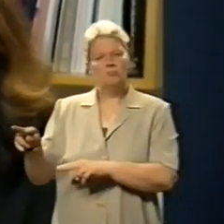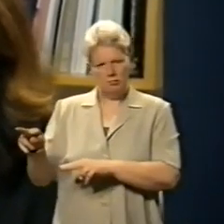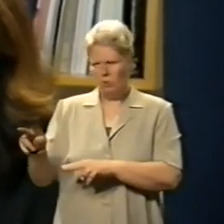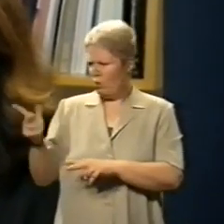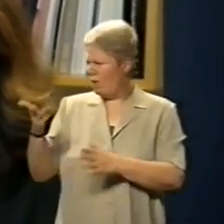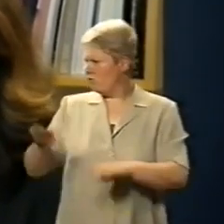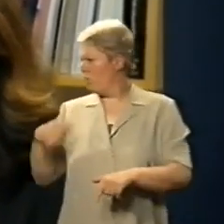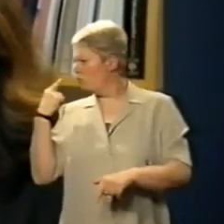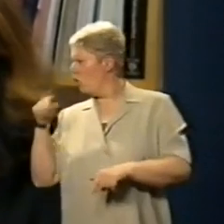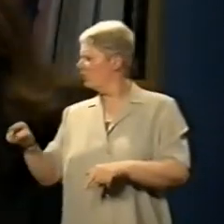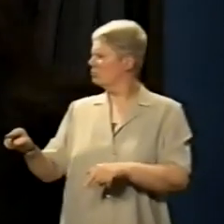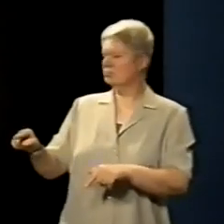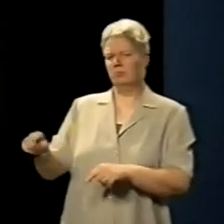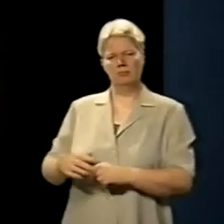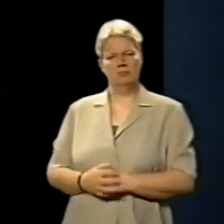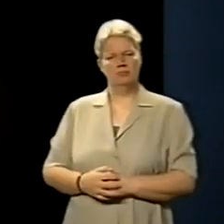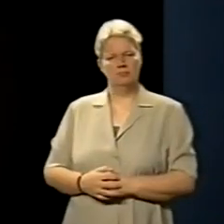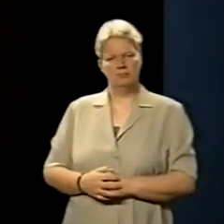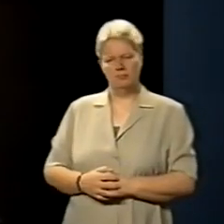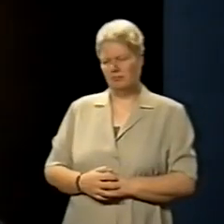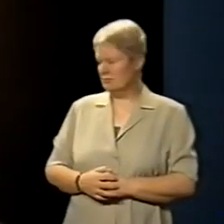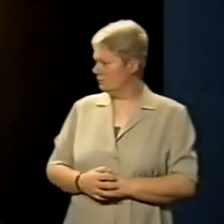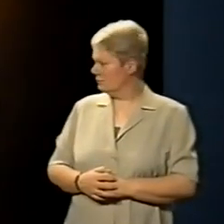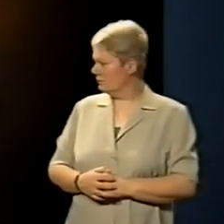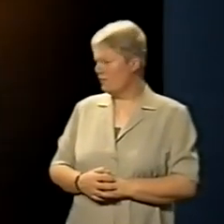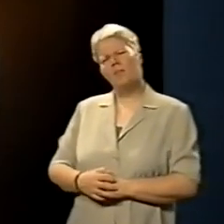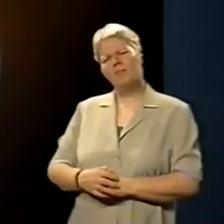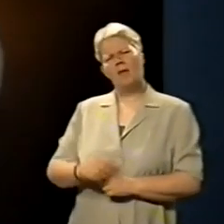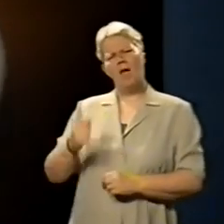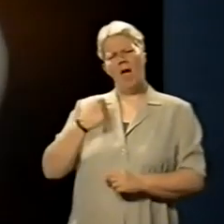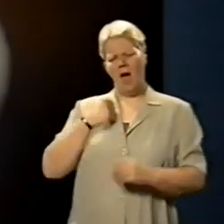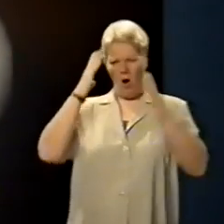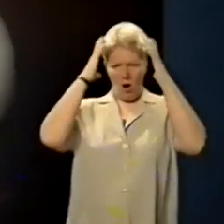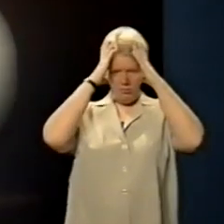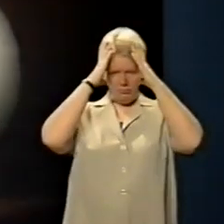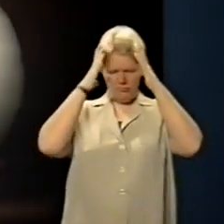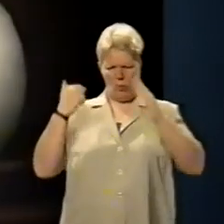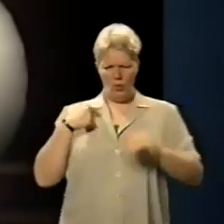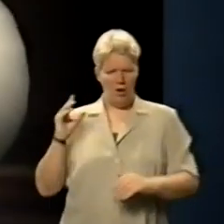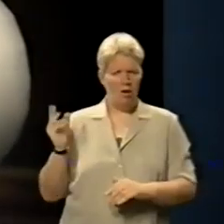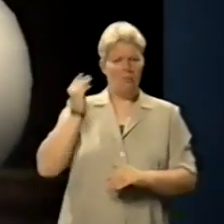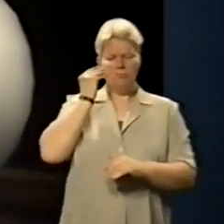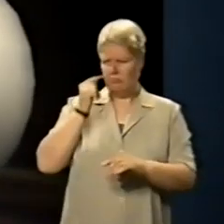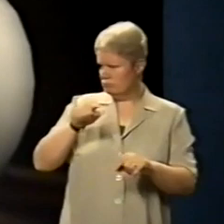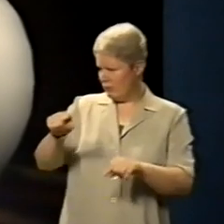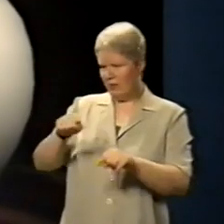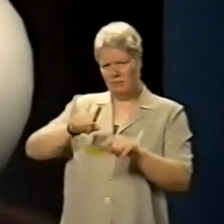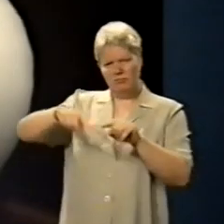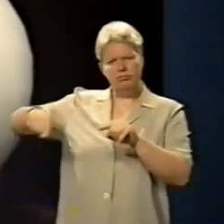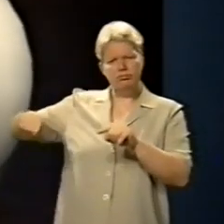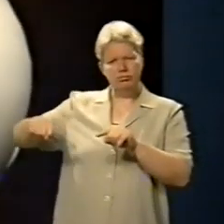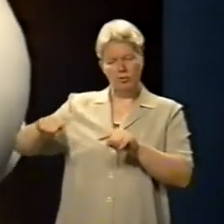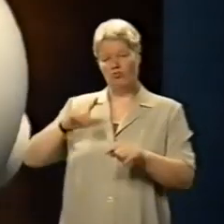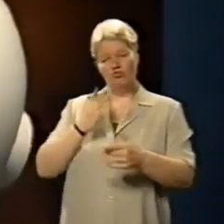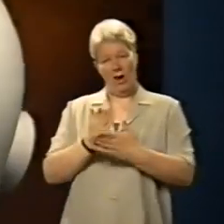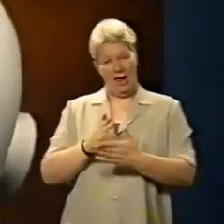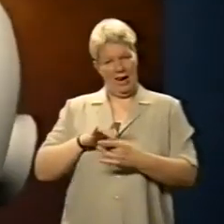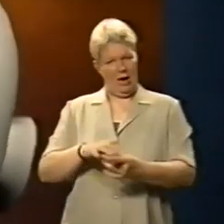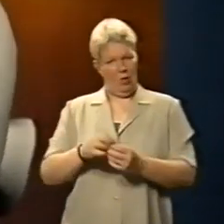direction of that broadband sound. The way we react to a broadband sound is part of our survival